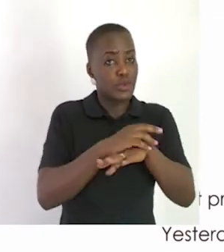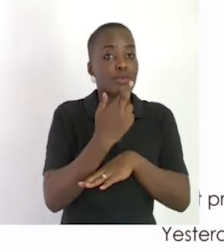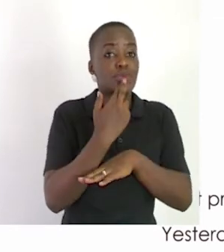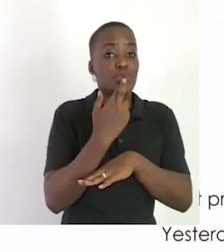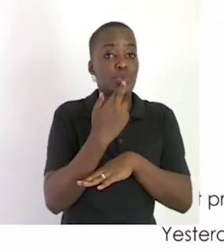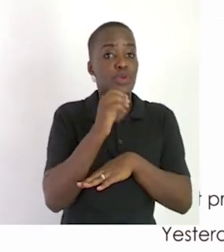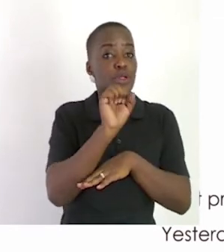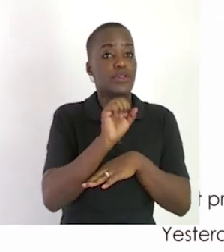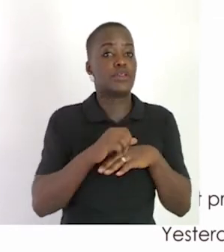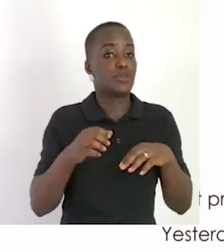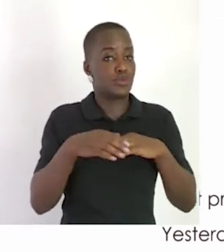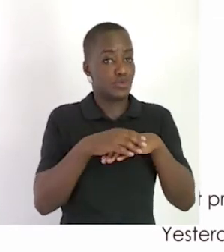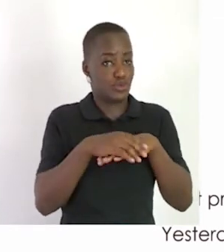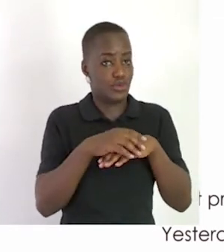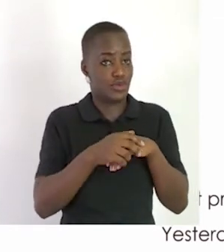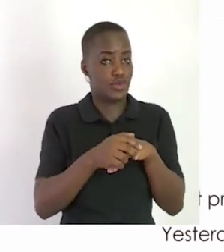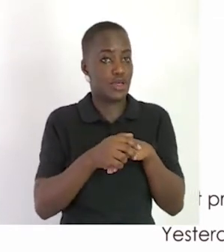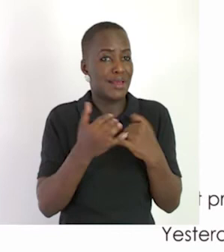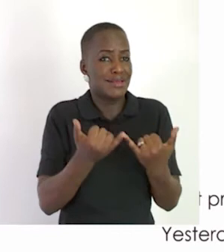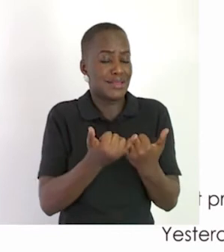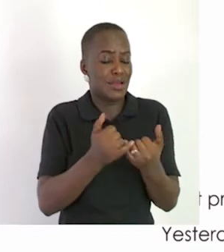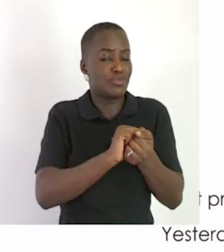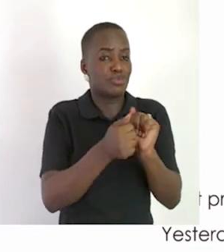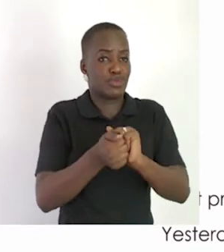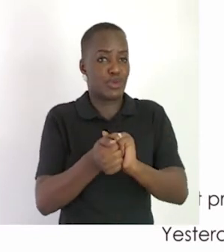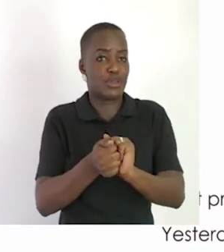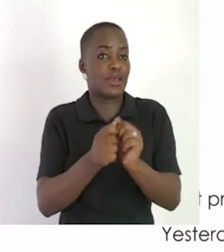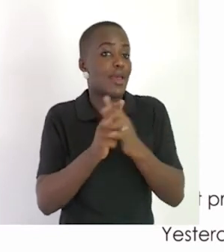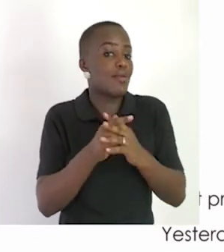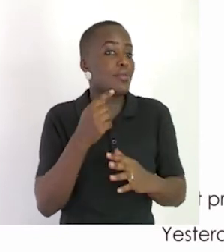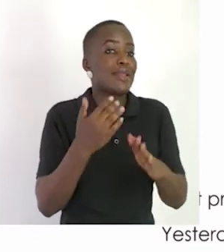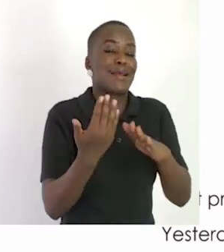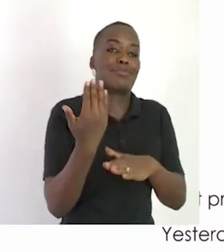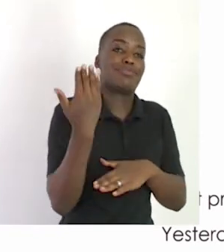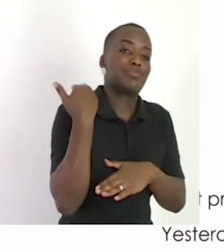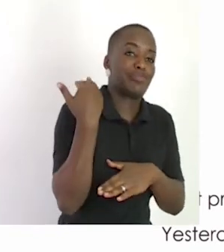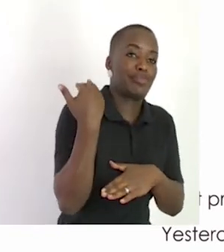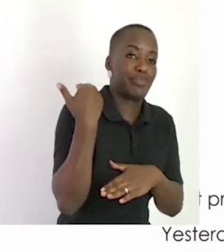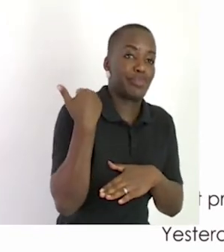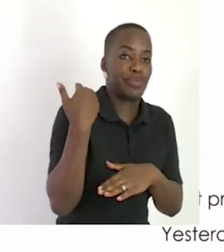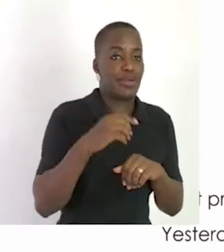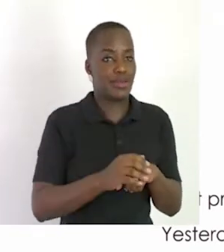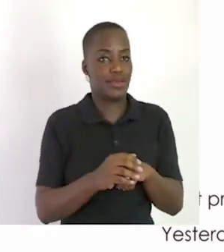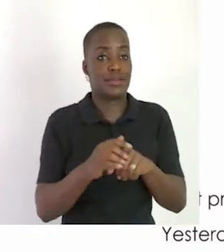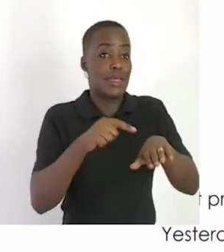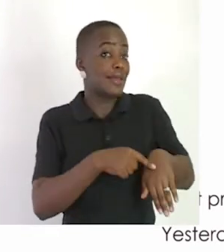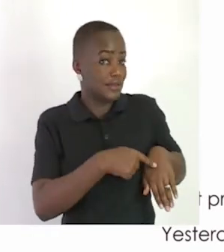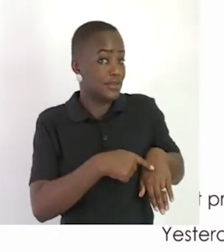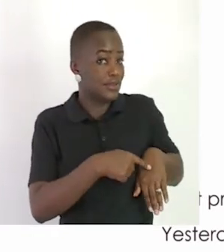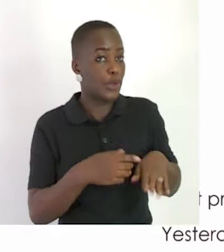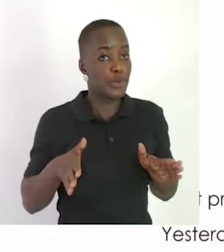that sentence and change it as though it was a past tense to say,